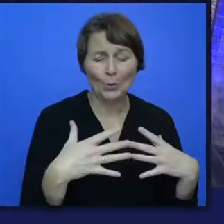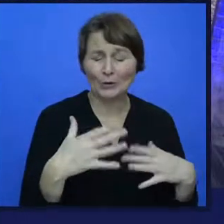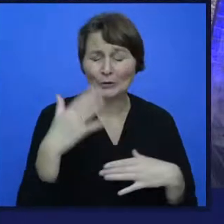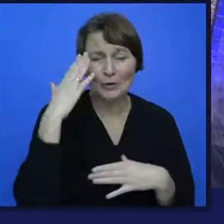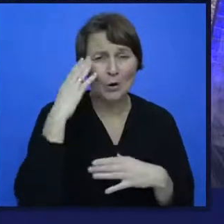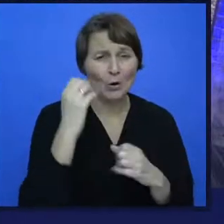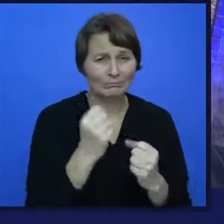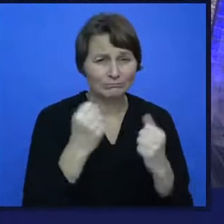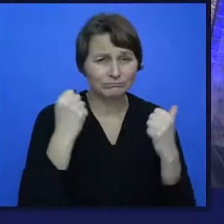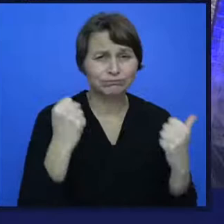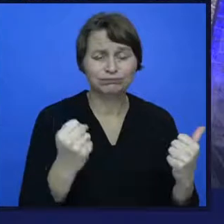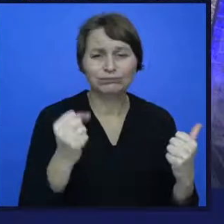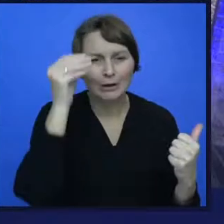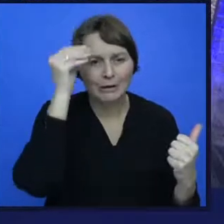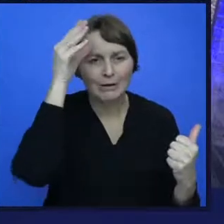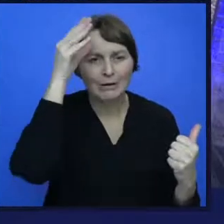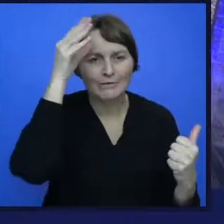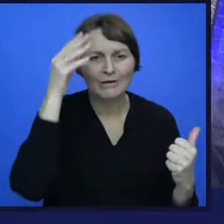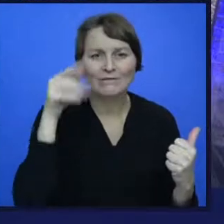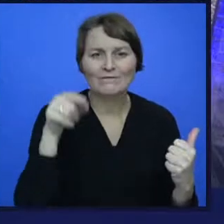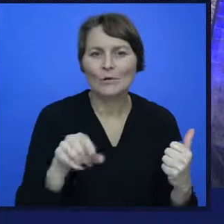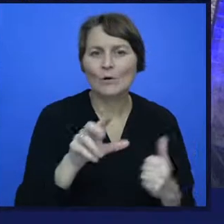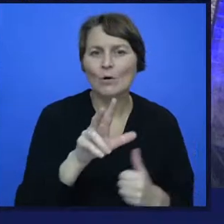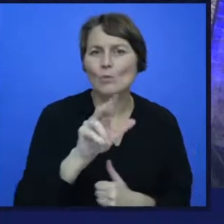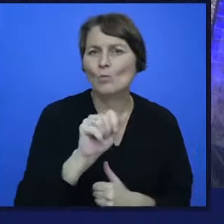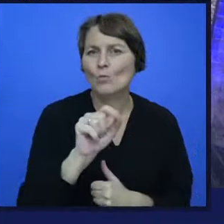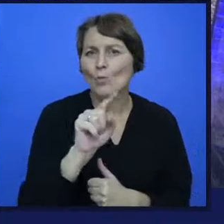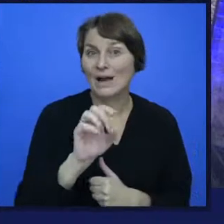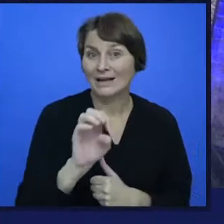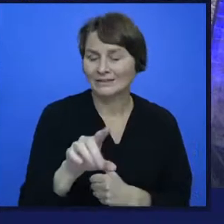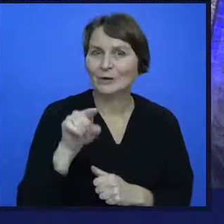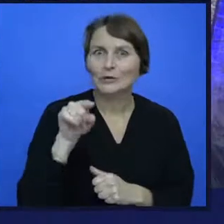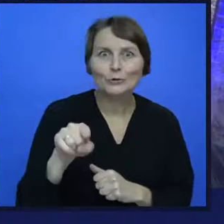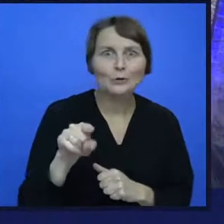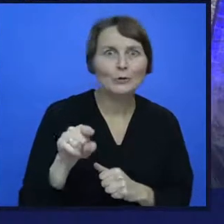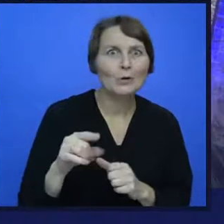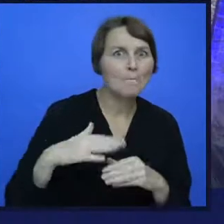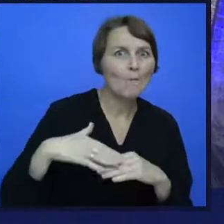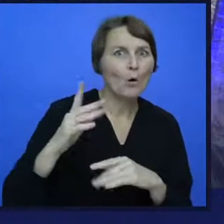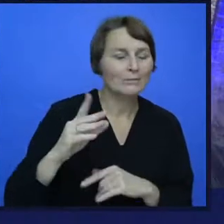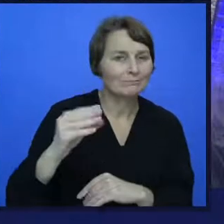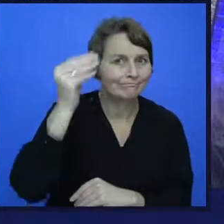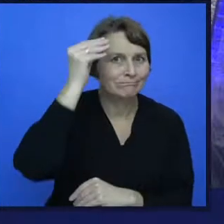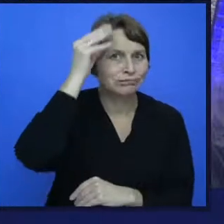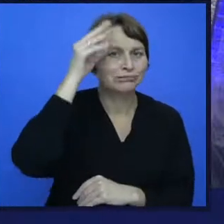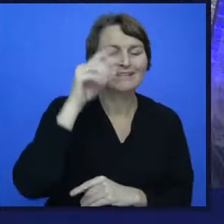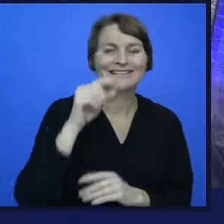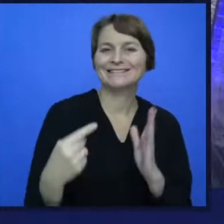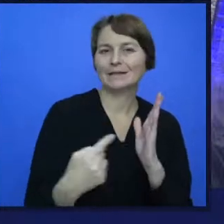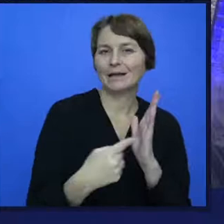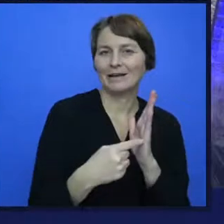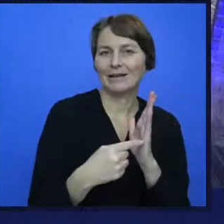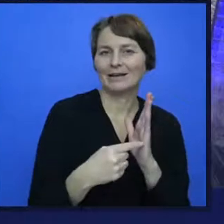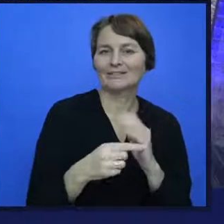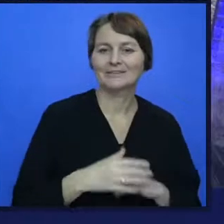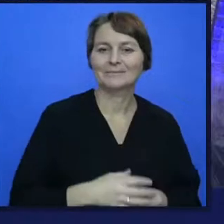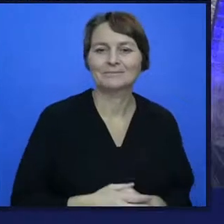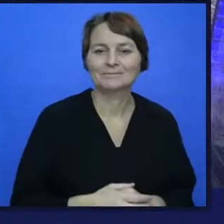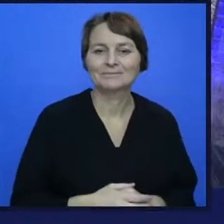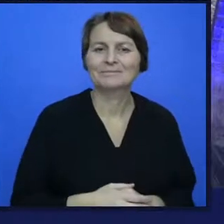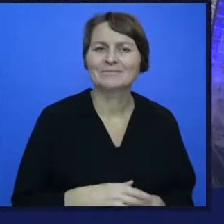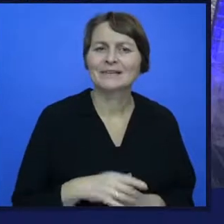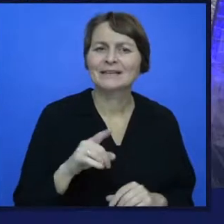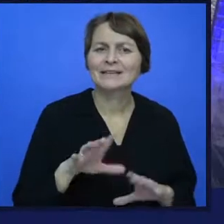I'm most excited about your contributions to women in tech and technology. I love working in the data and AI space